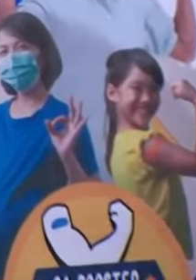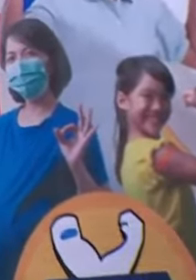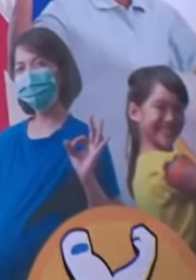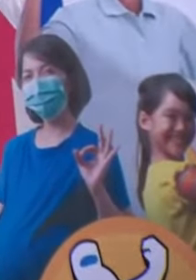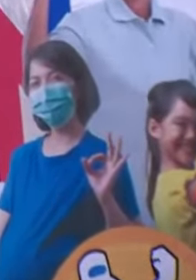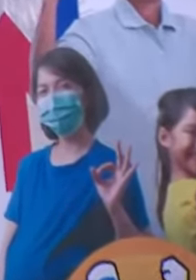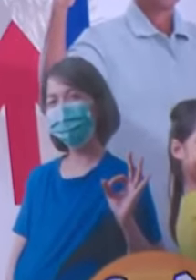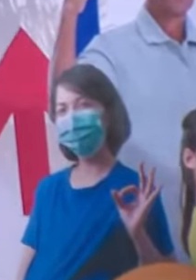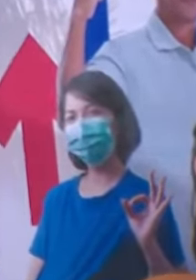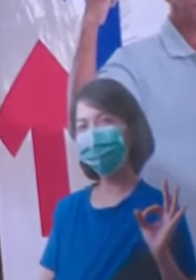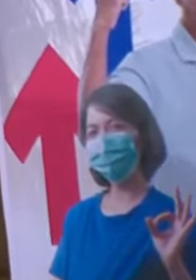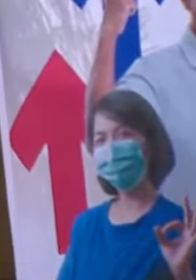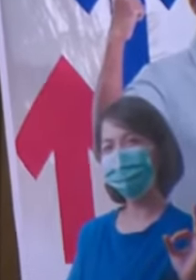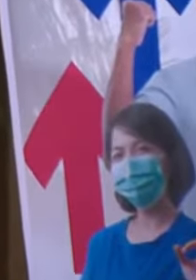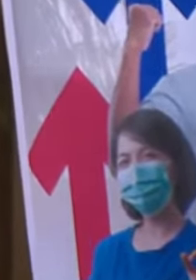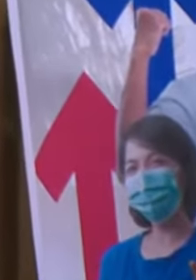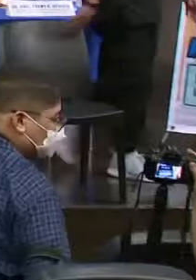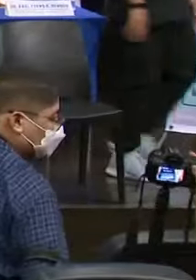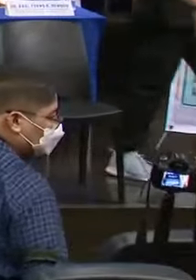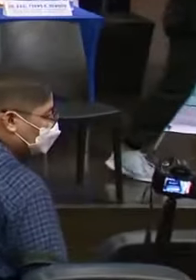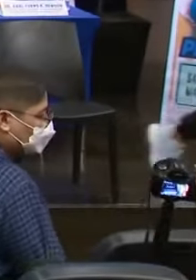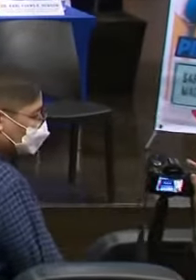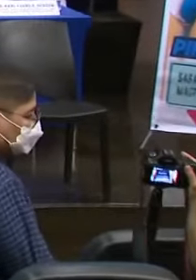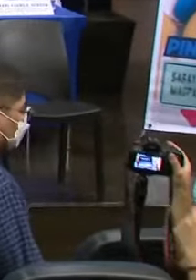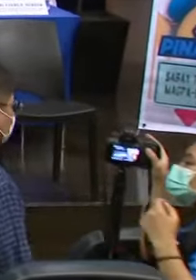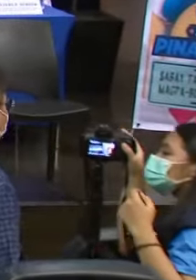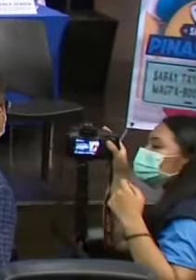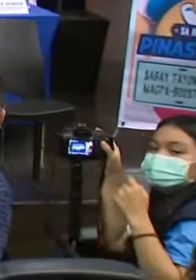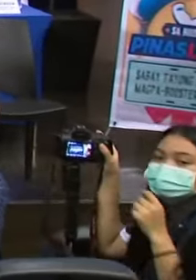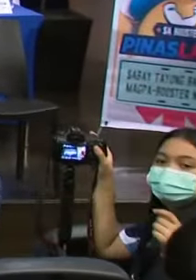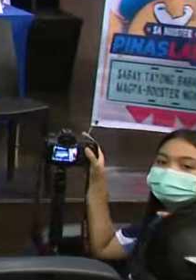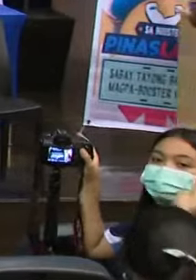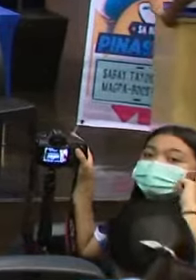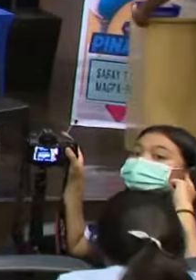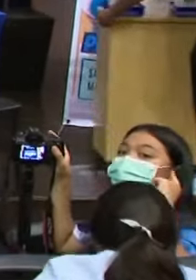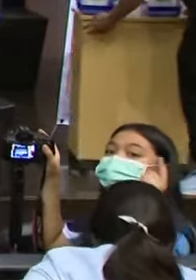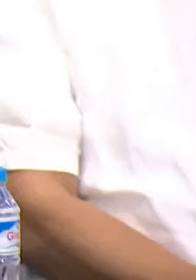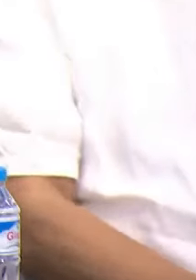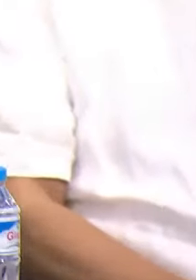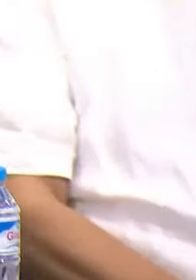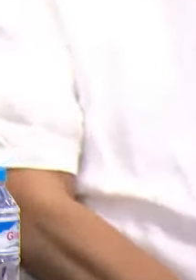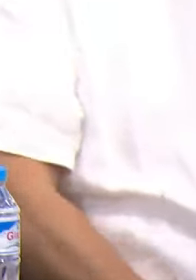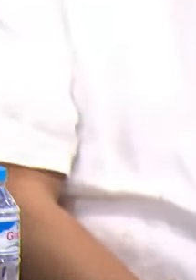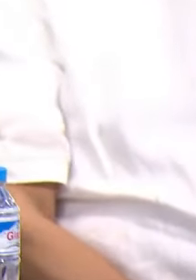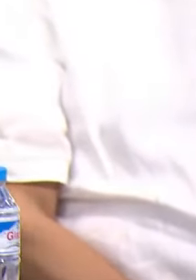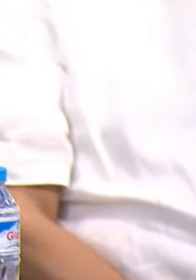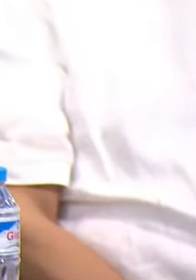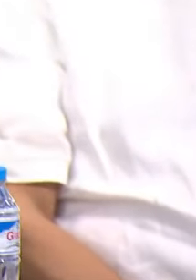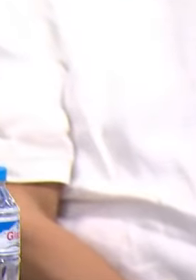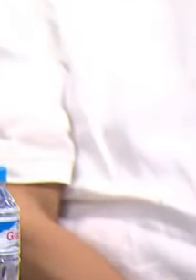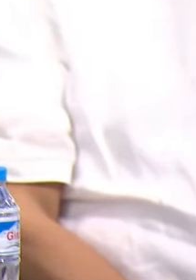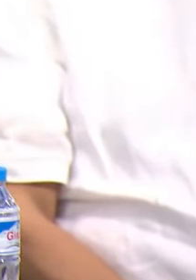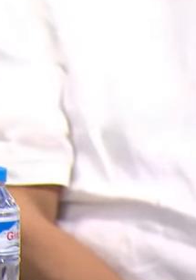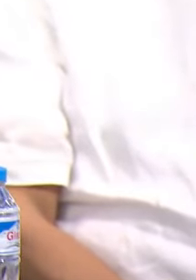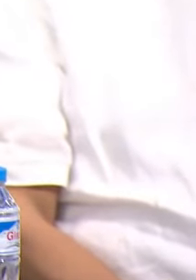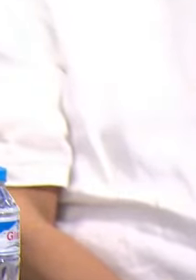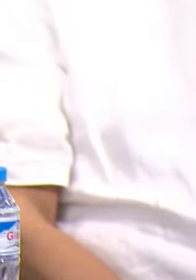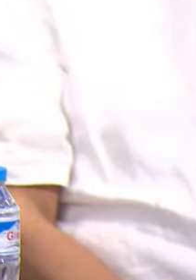said that they still have 60 days to respond to the audit report. Adrian Ayalin, ABS-CBN News.